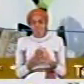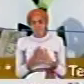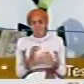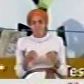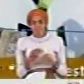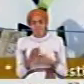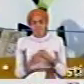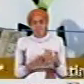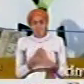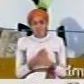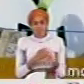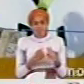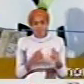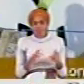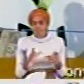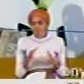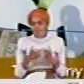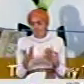mother.